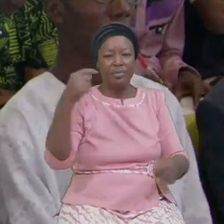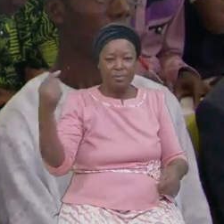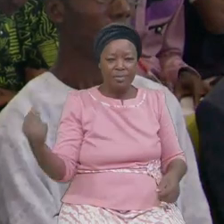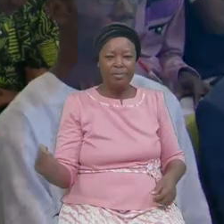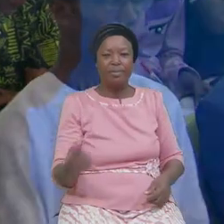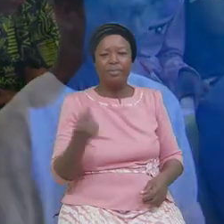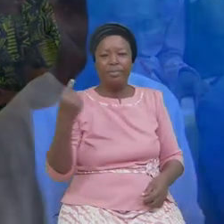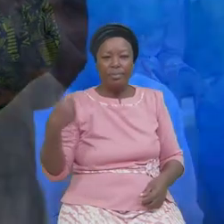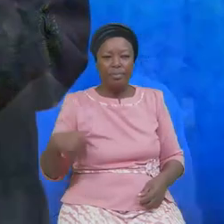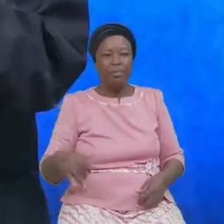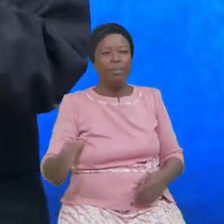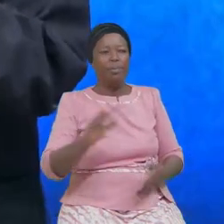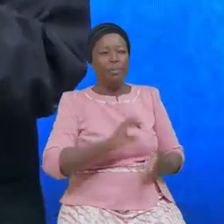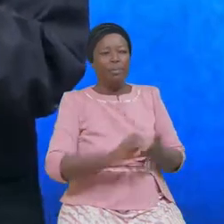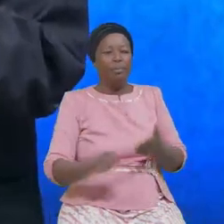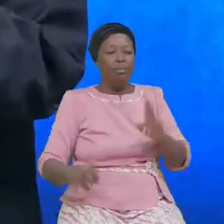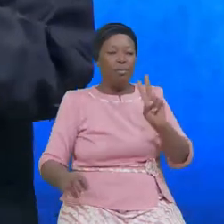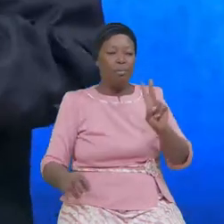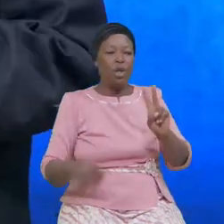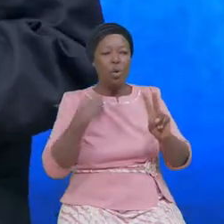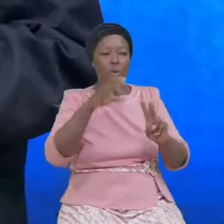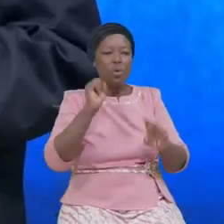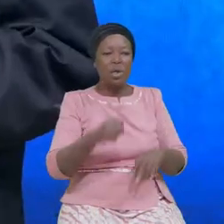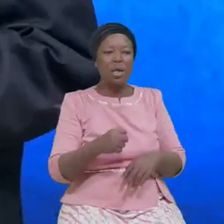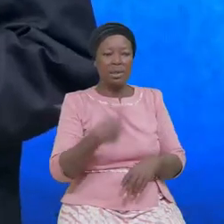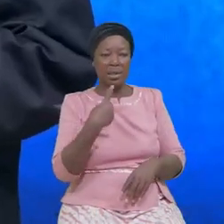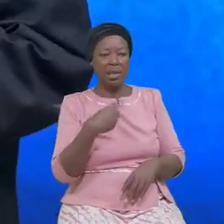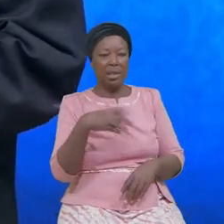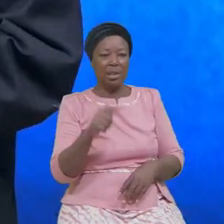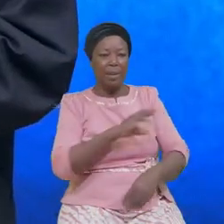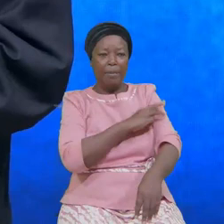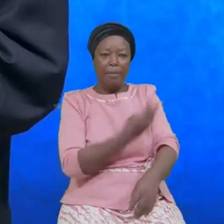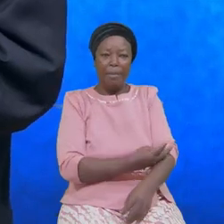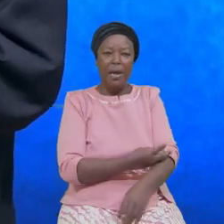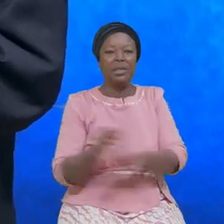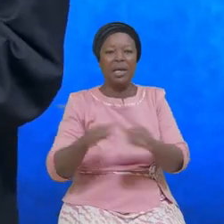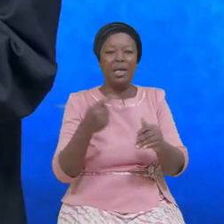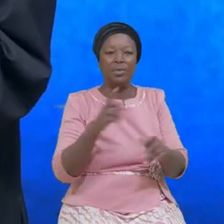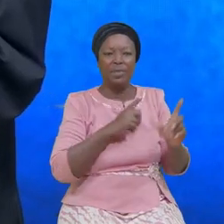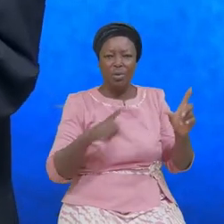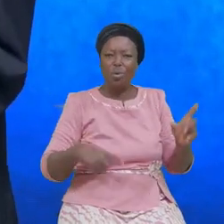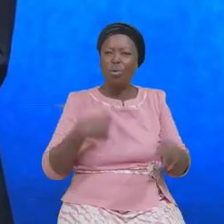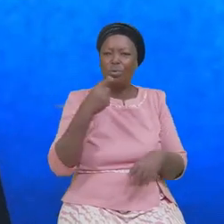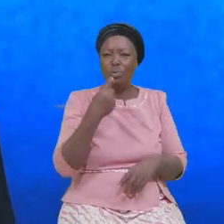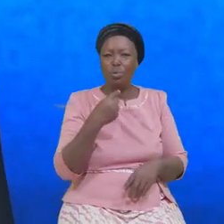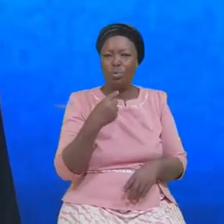In verse 2, who can utter the mighty acts of the Lord? Who